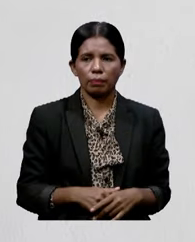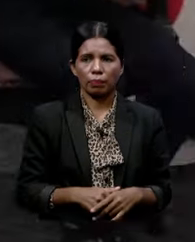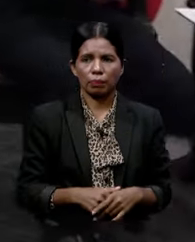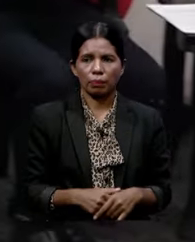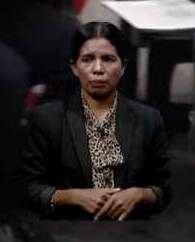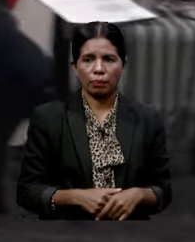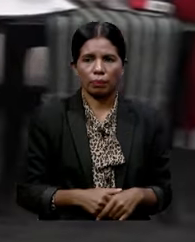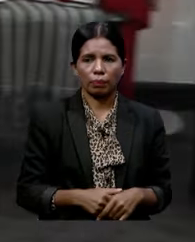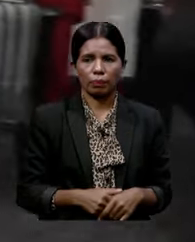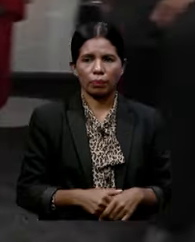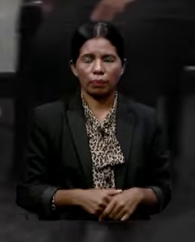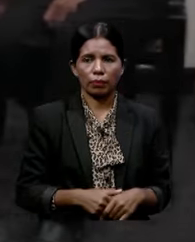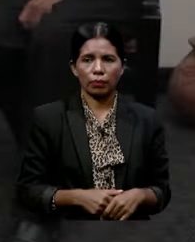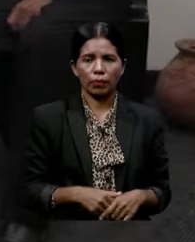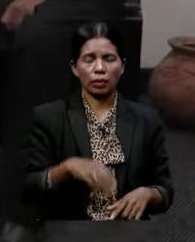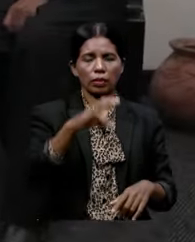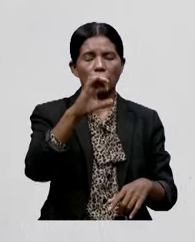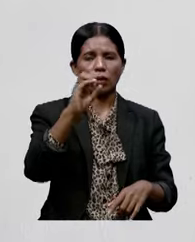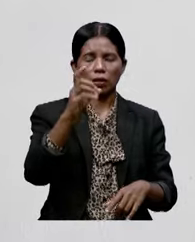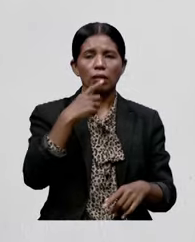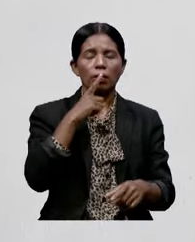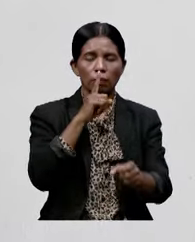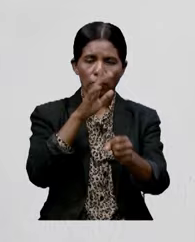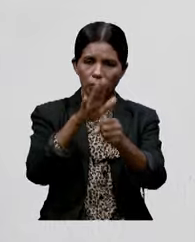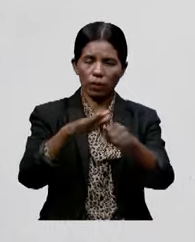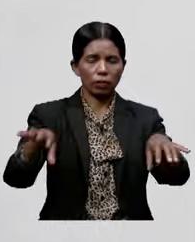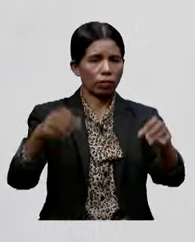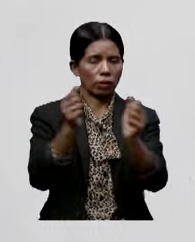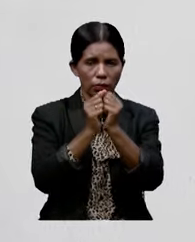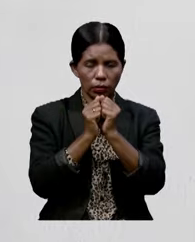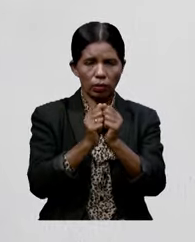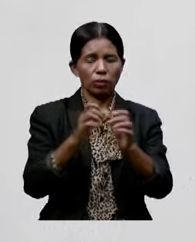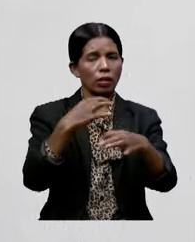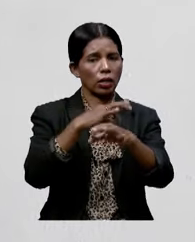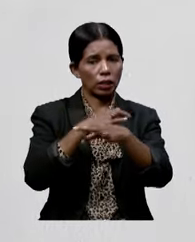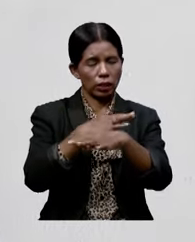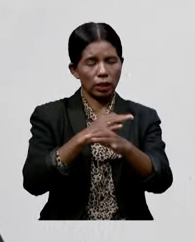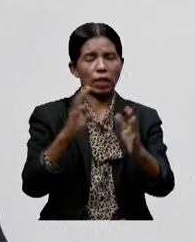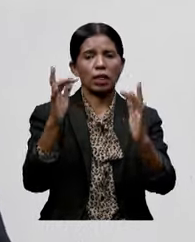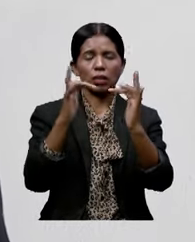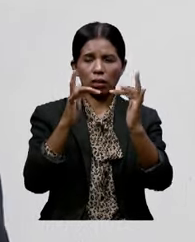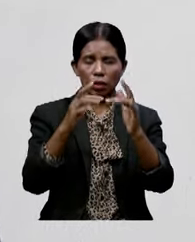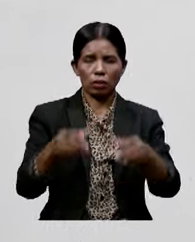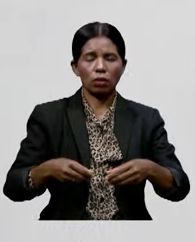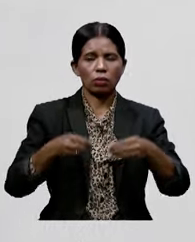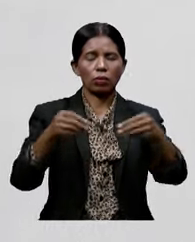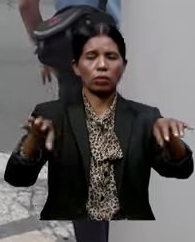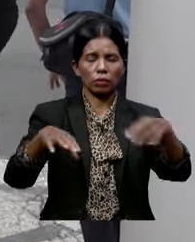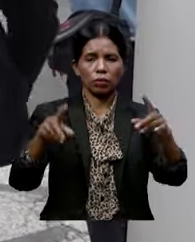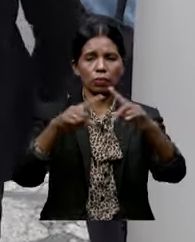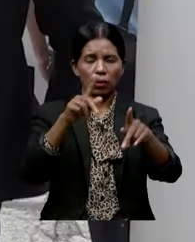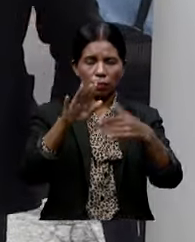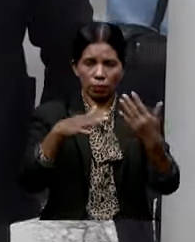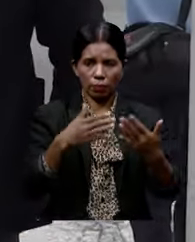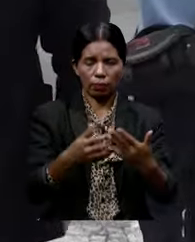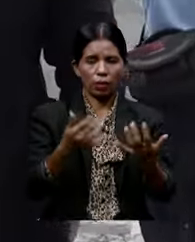that. CEO Telemor Nemos promete se esforzuan atu hadia rede internet o difacilita servisu cliente sernian. Dadaung